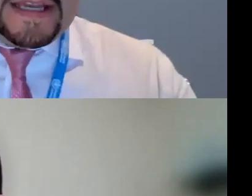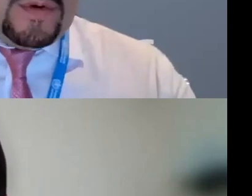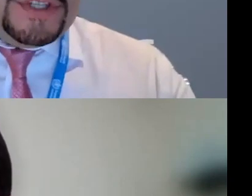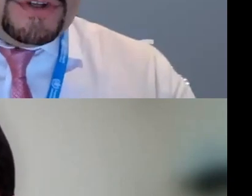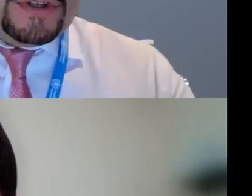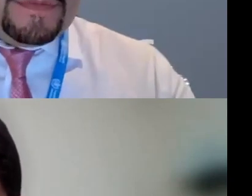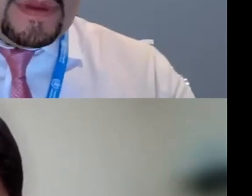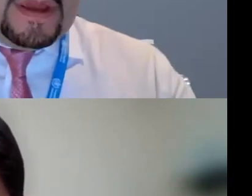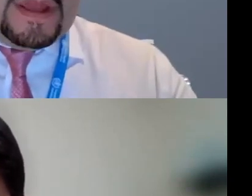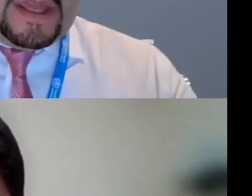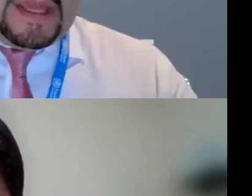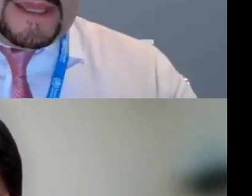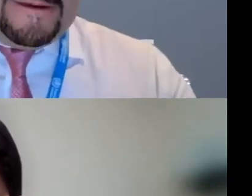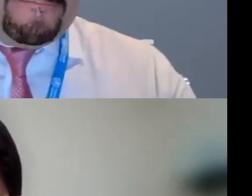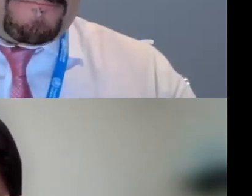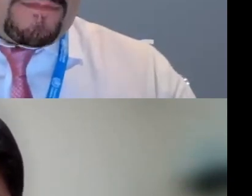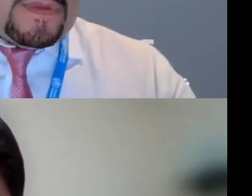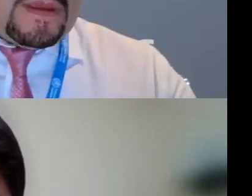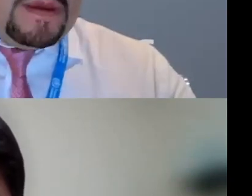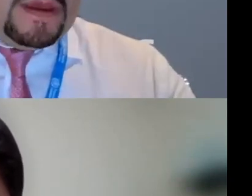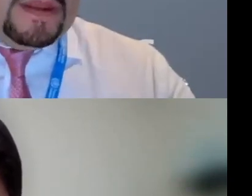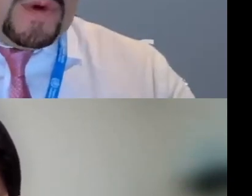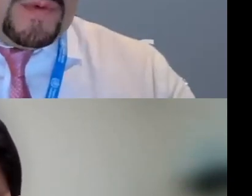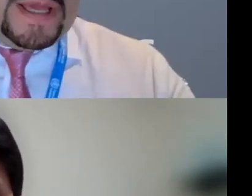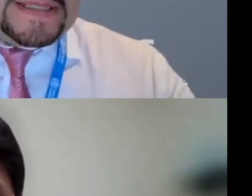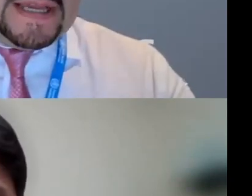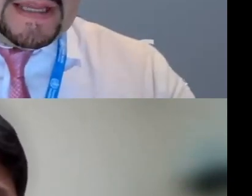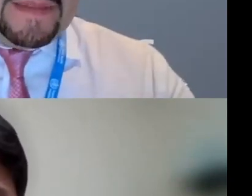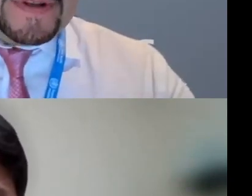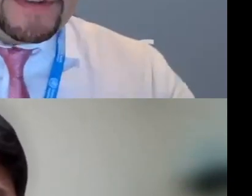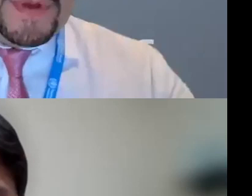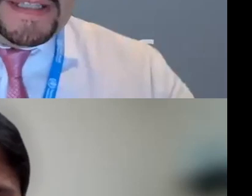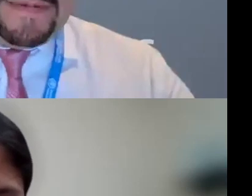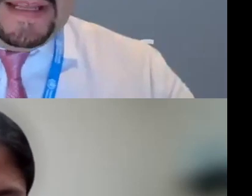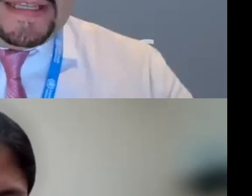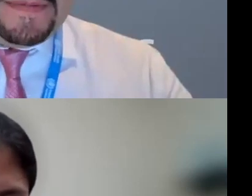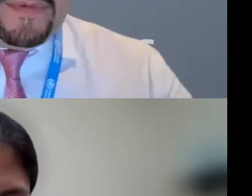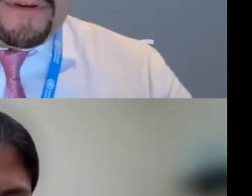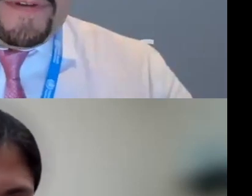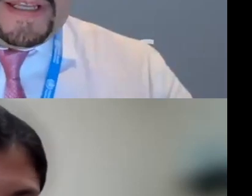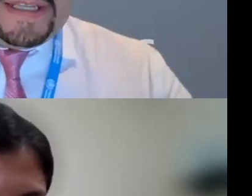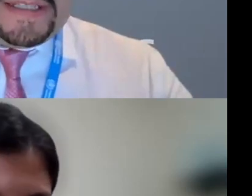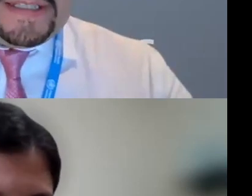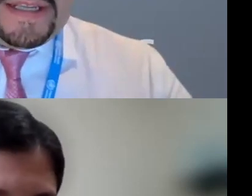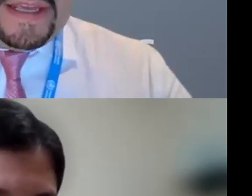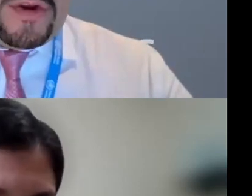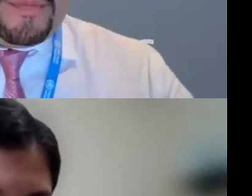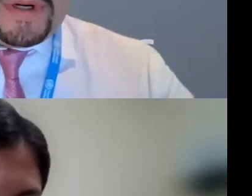last question. In what ways can persons with disabilities be more